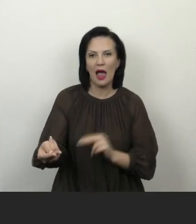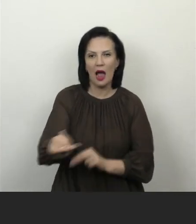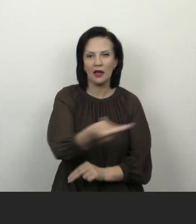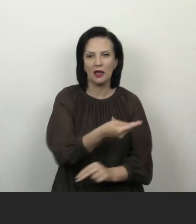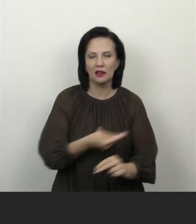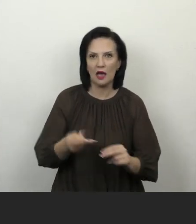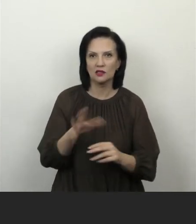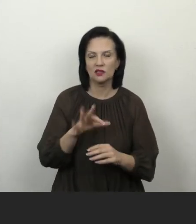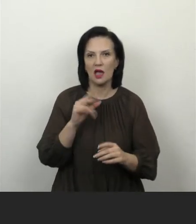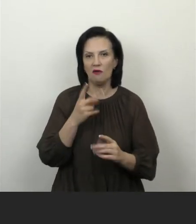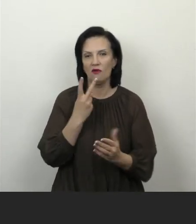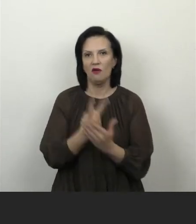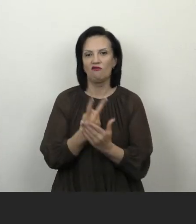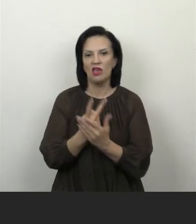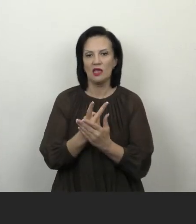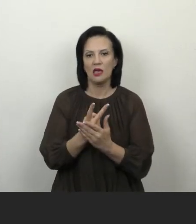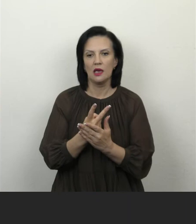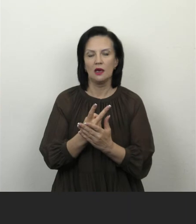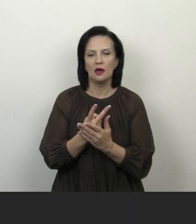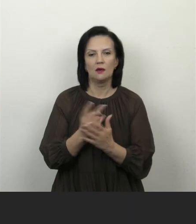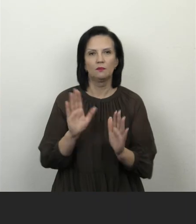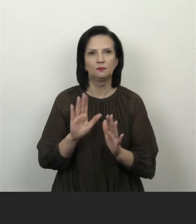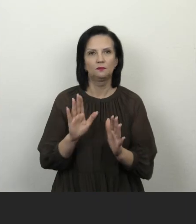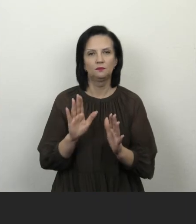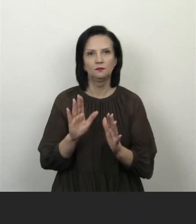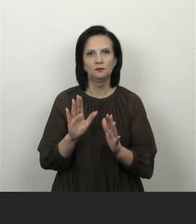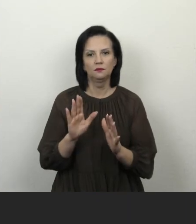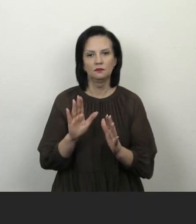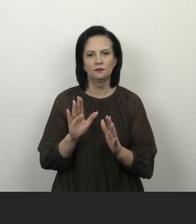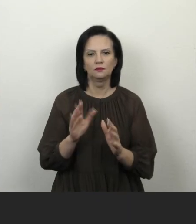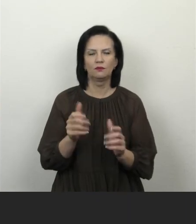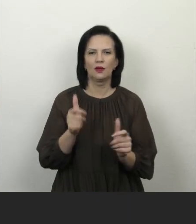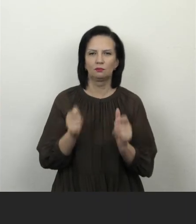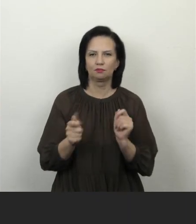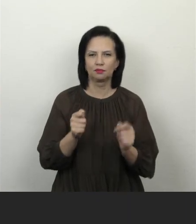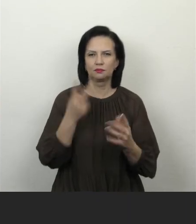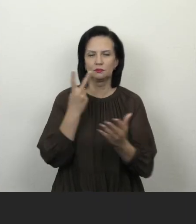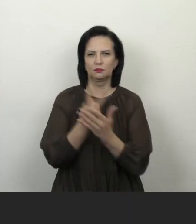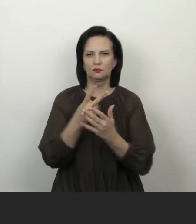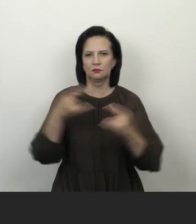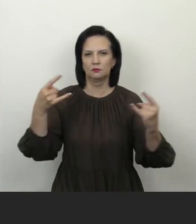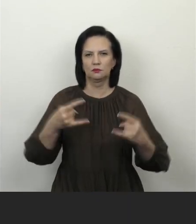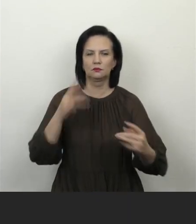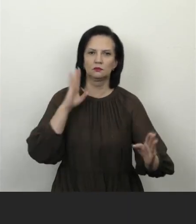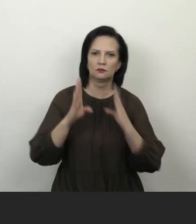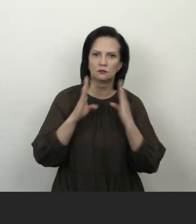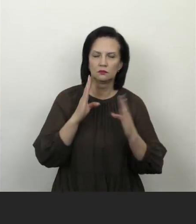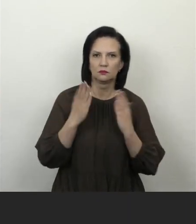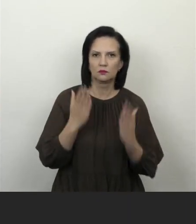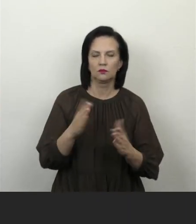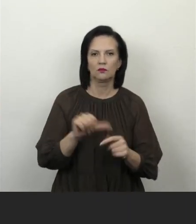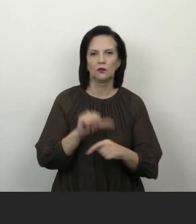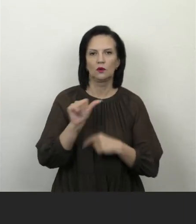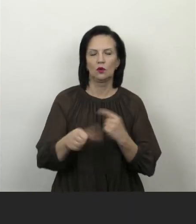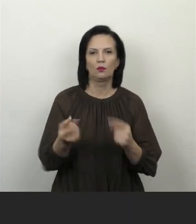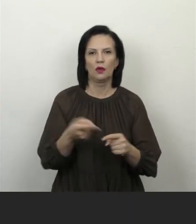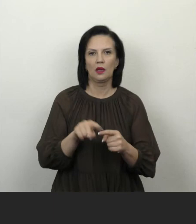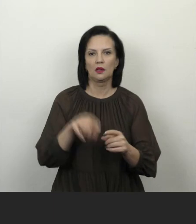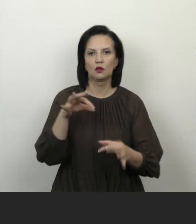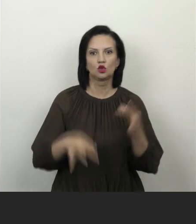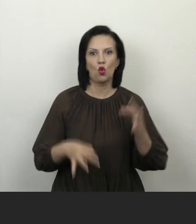you cannot campaign. However, there was a live broadcast